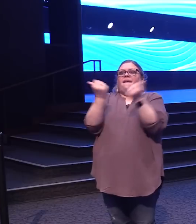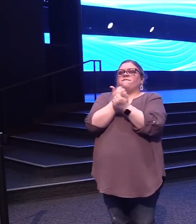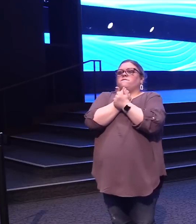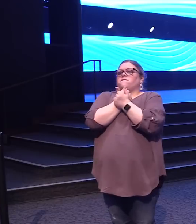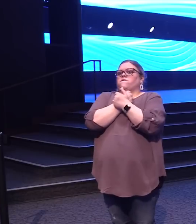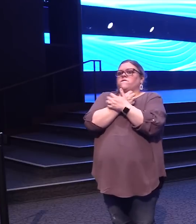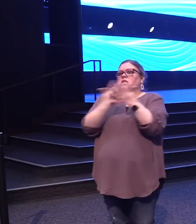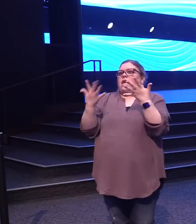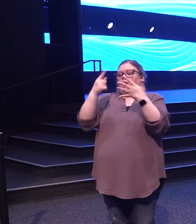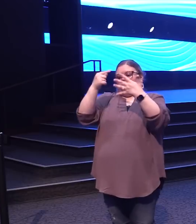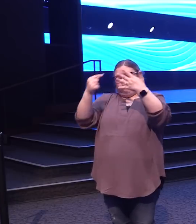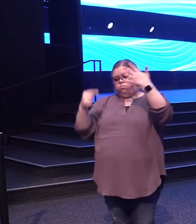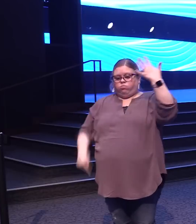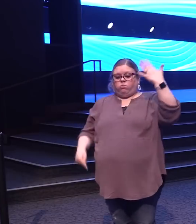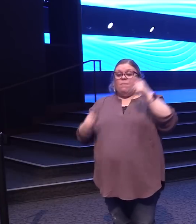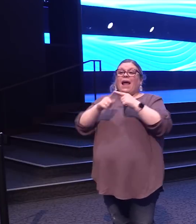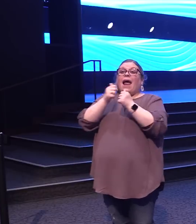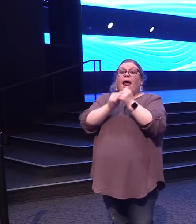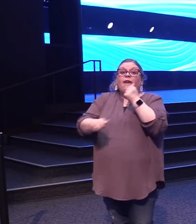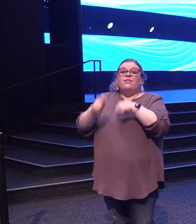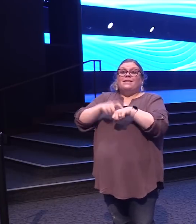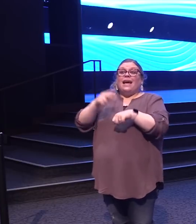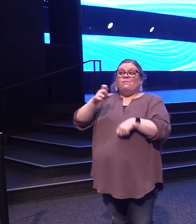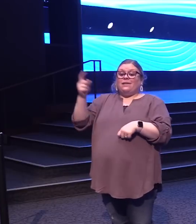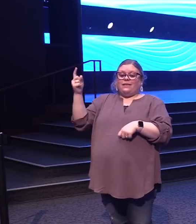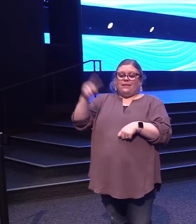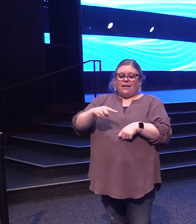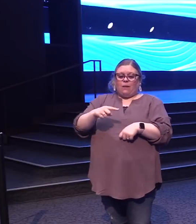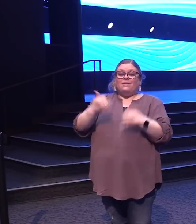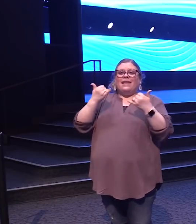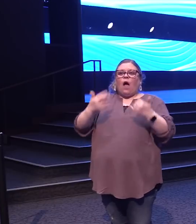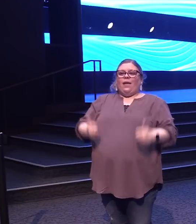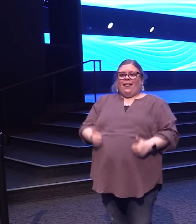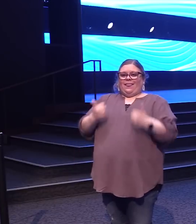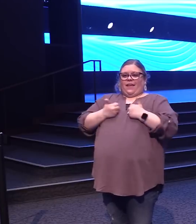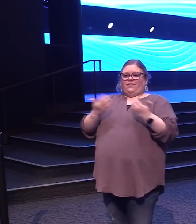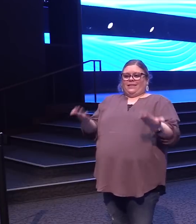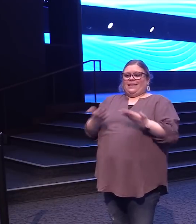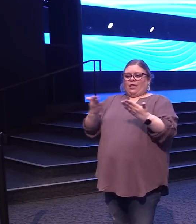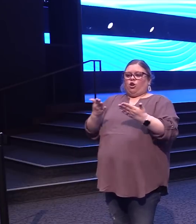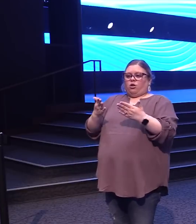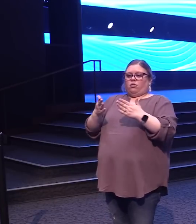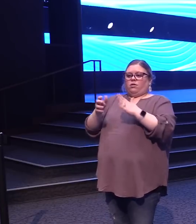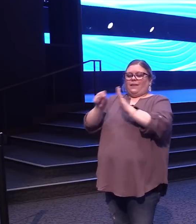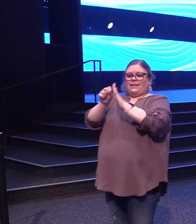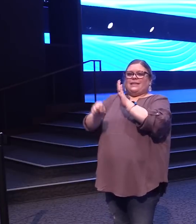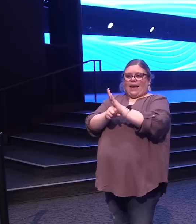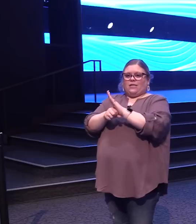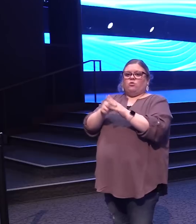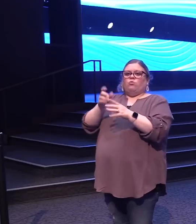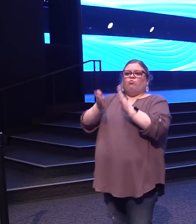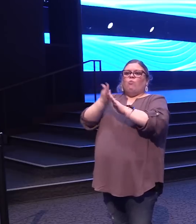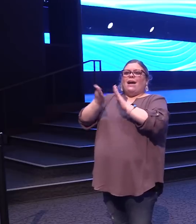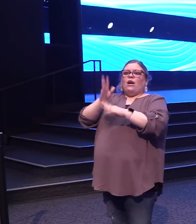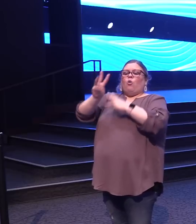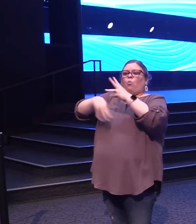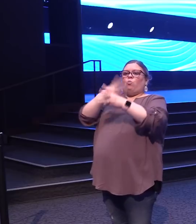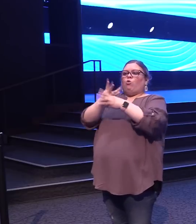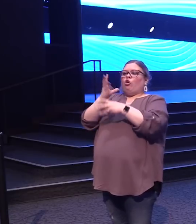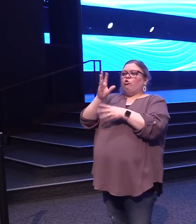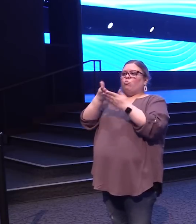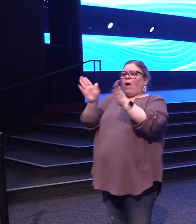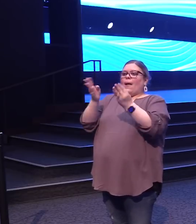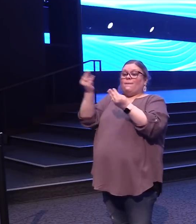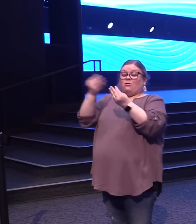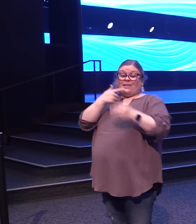he's done. But every time he comes, he's now living in the States, running this worldwide ministry. So I said, if you're living in the